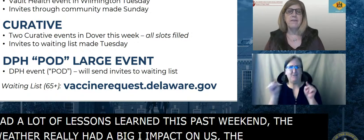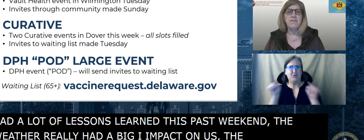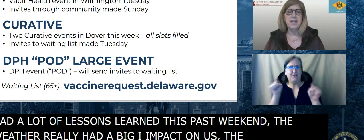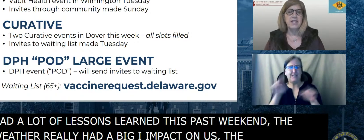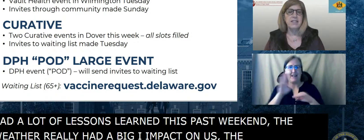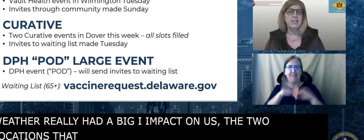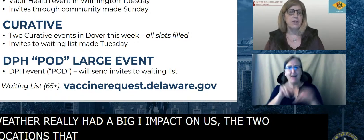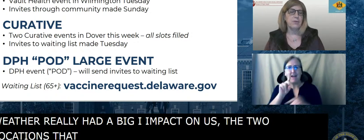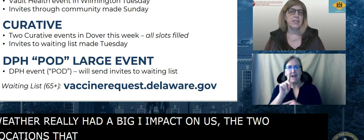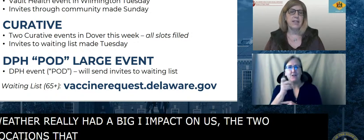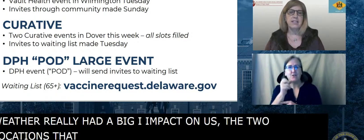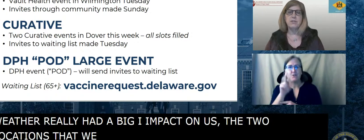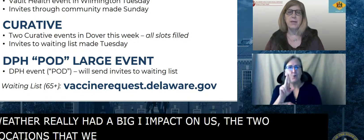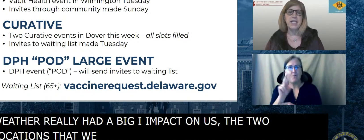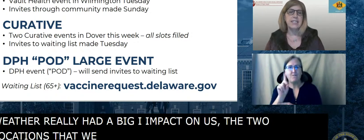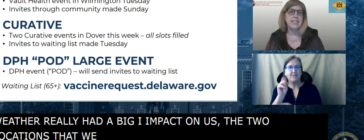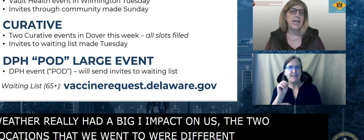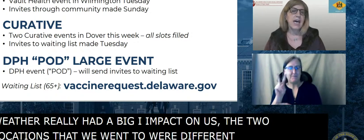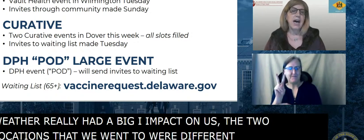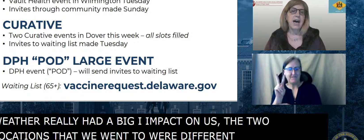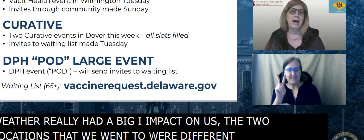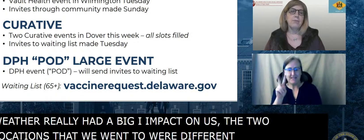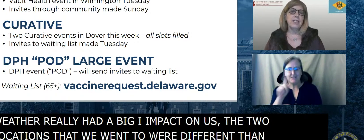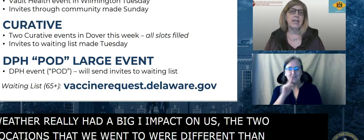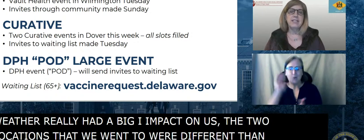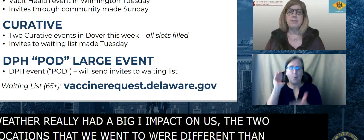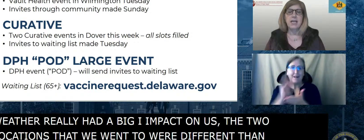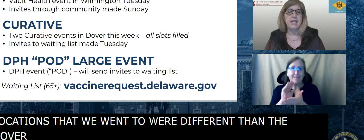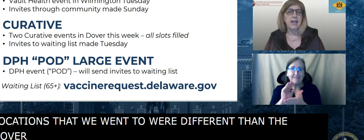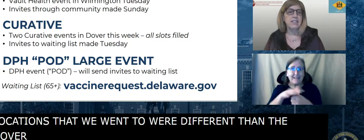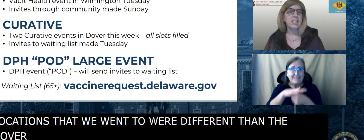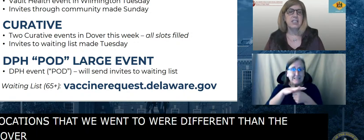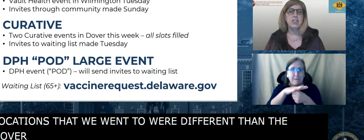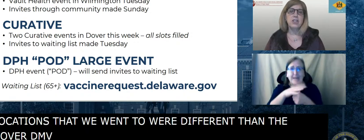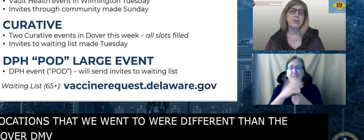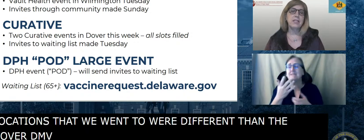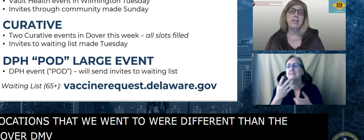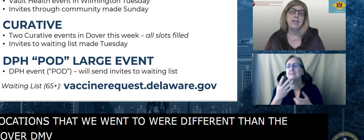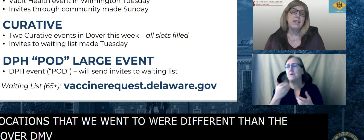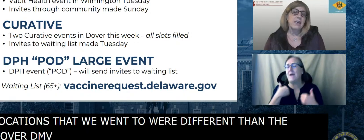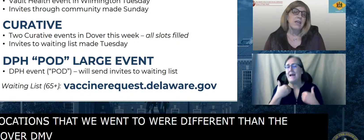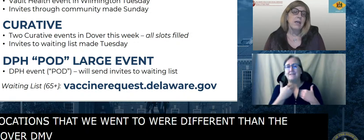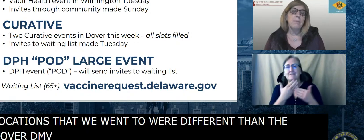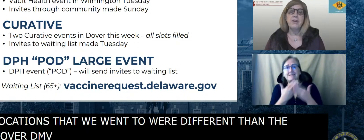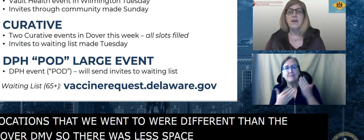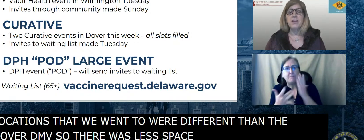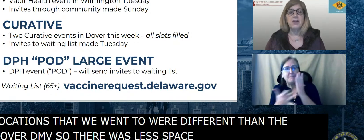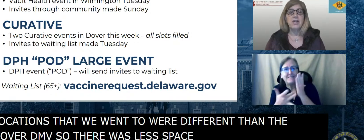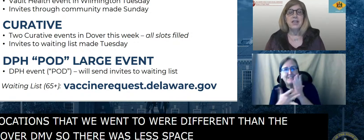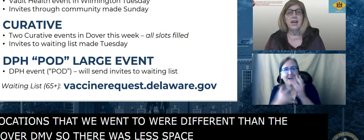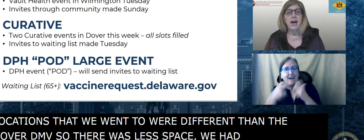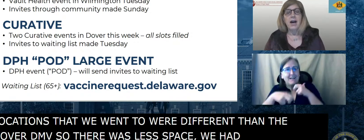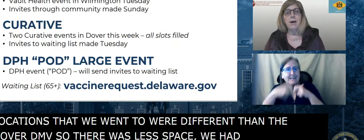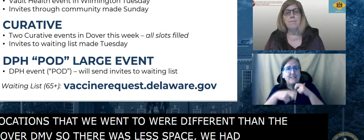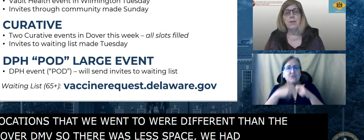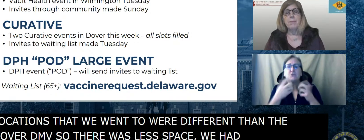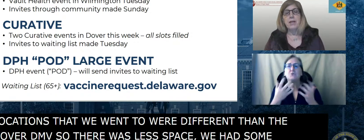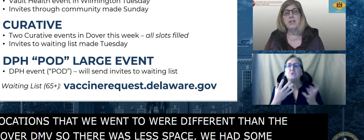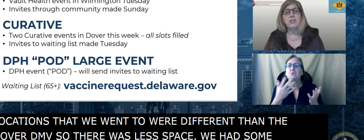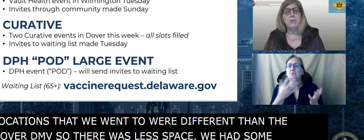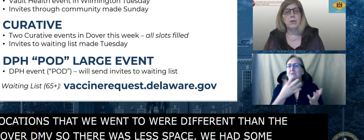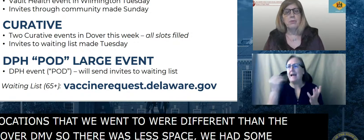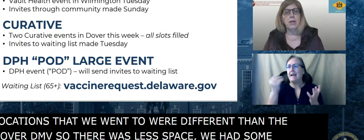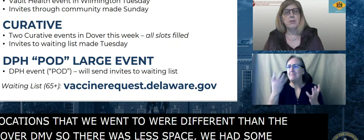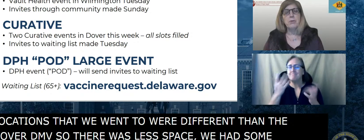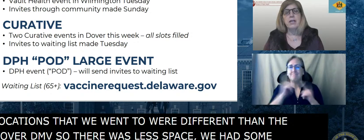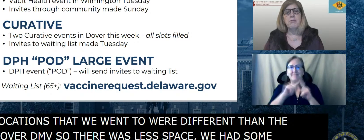Dover DMV, so there was less space. We had some technology issues and a number of other